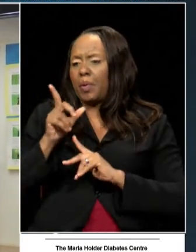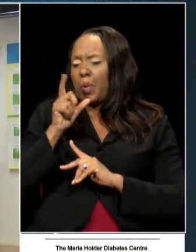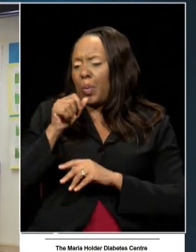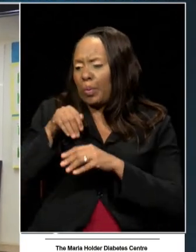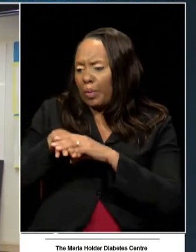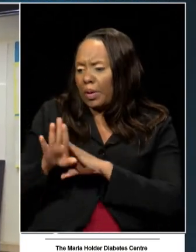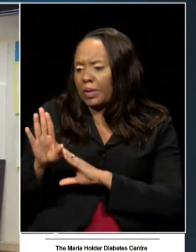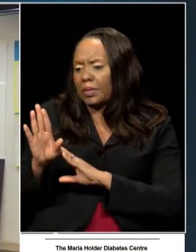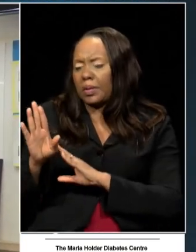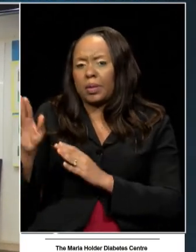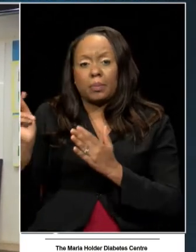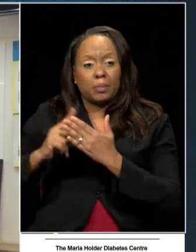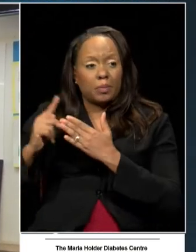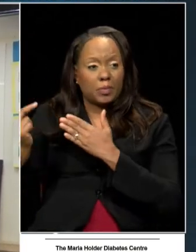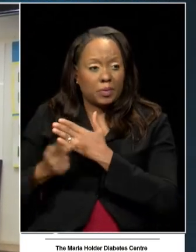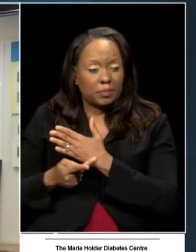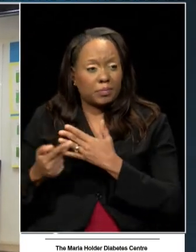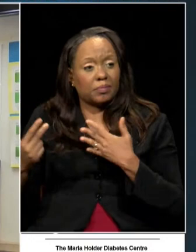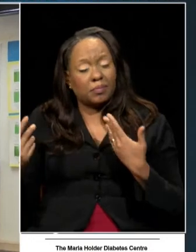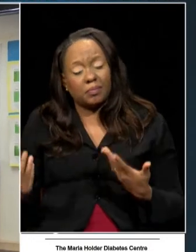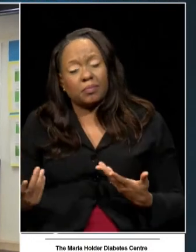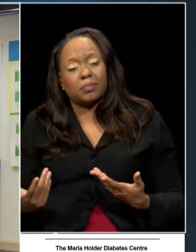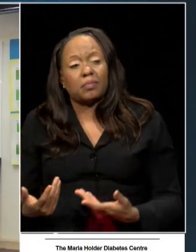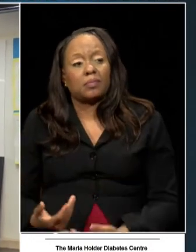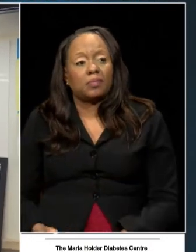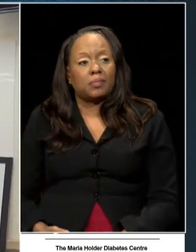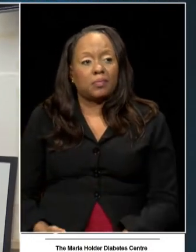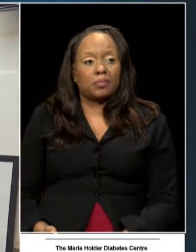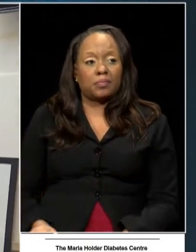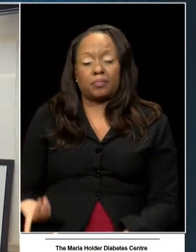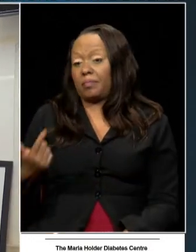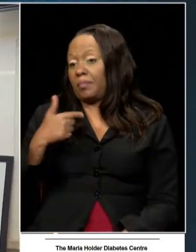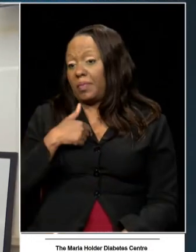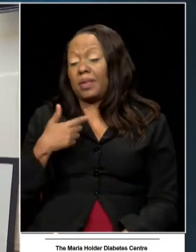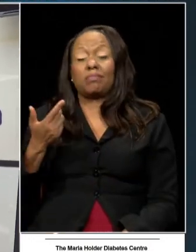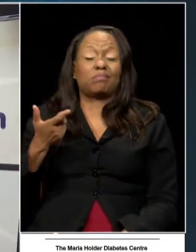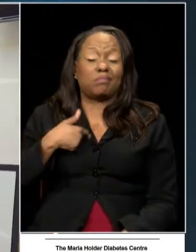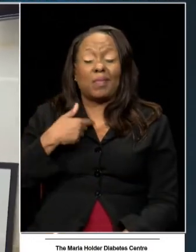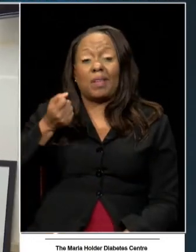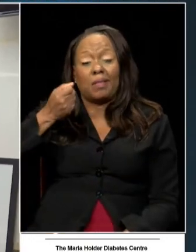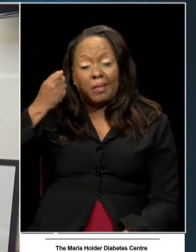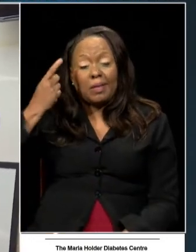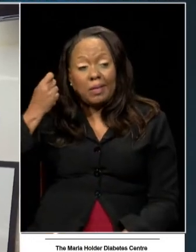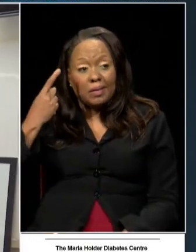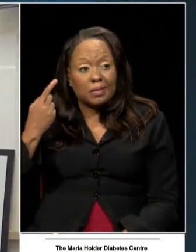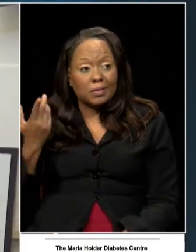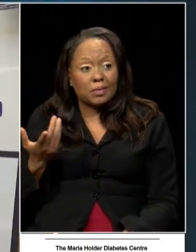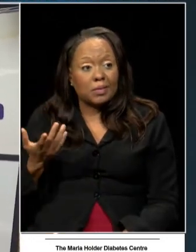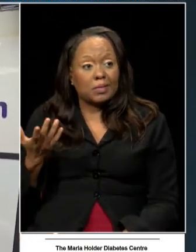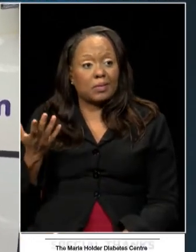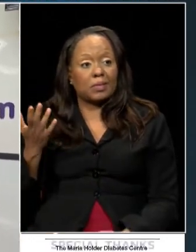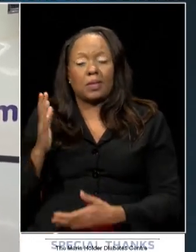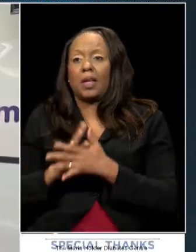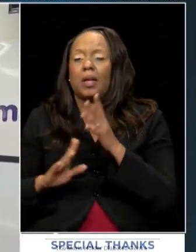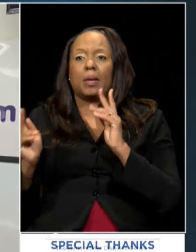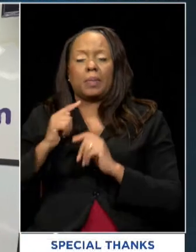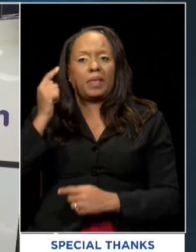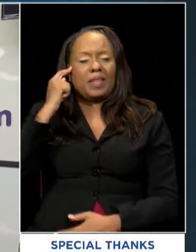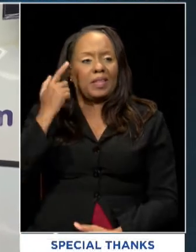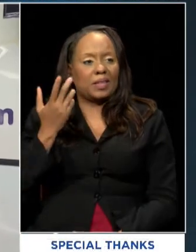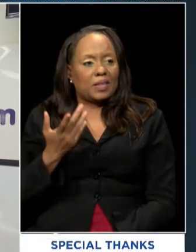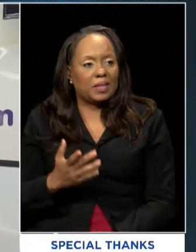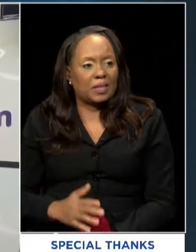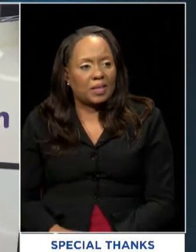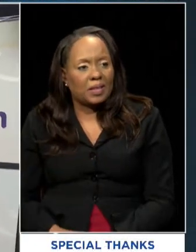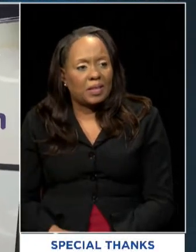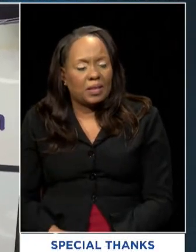lot of it is, unfortunately, as an interventional cardiologist, I understand where some people are thinking. They're thinking the fancy